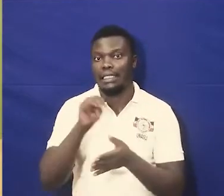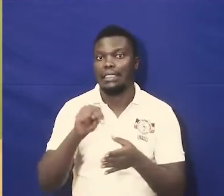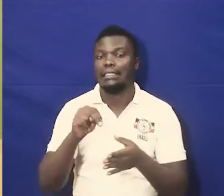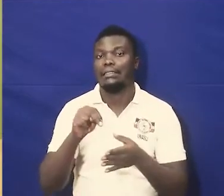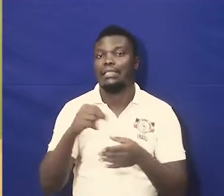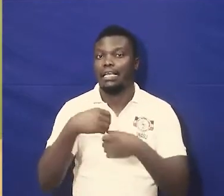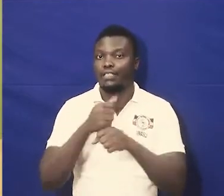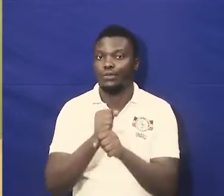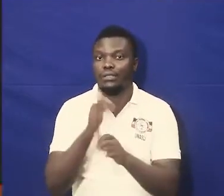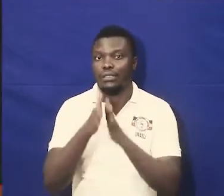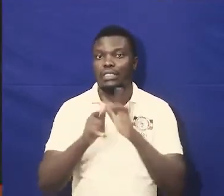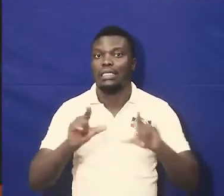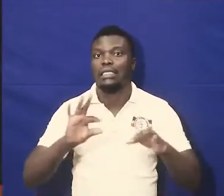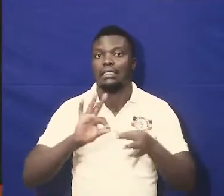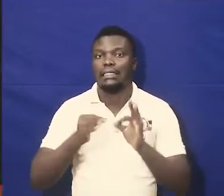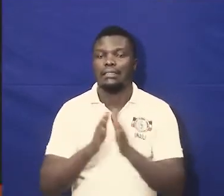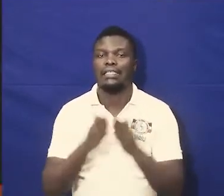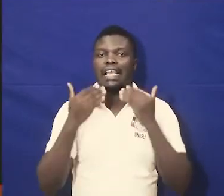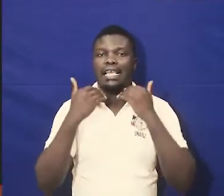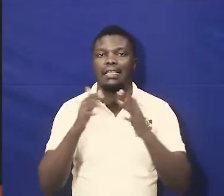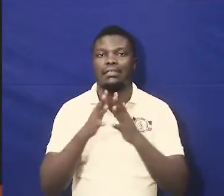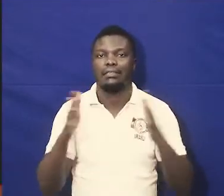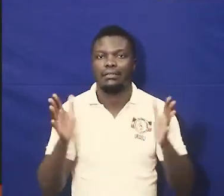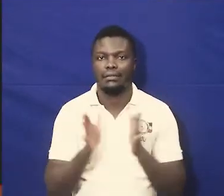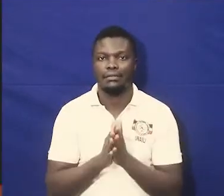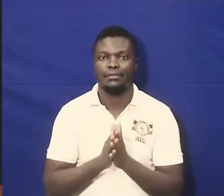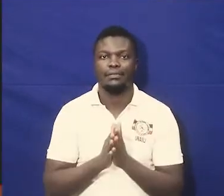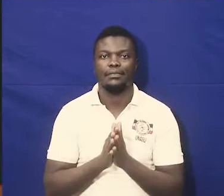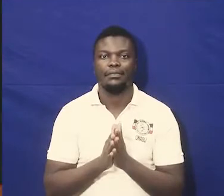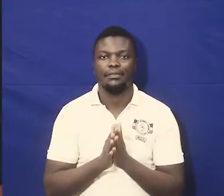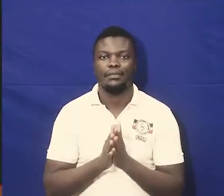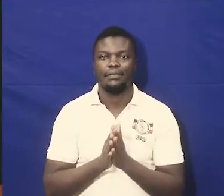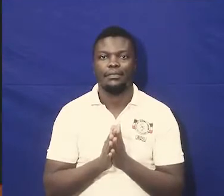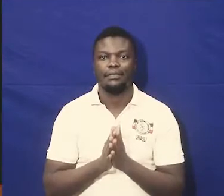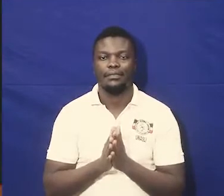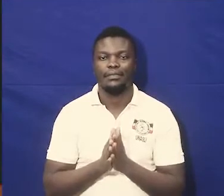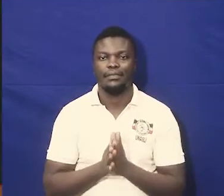sign language interpreters. Thank you very much for attending our lesson.